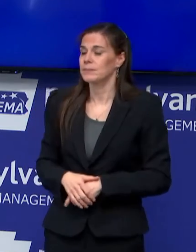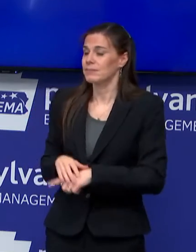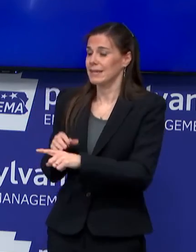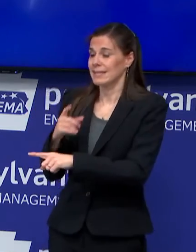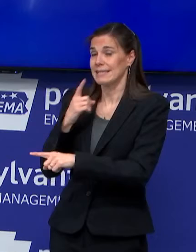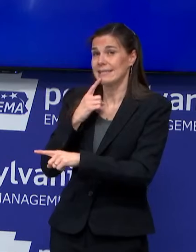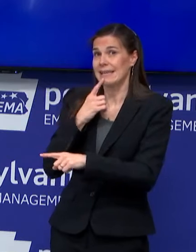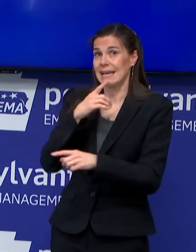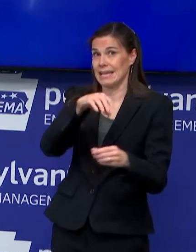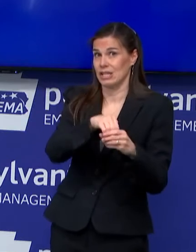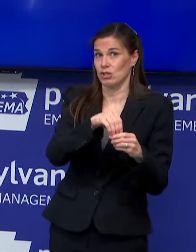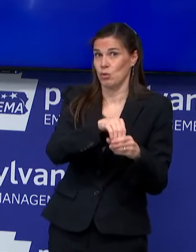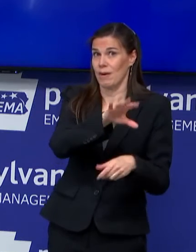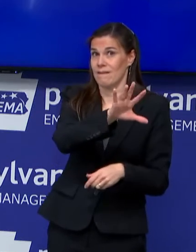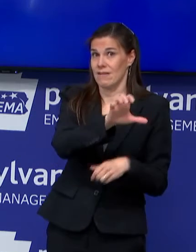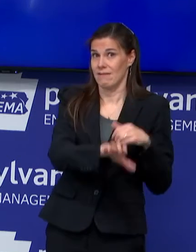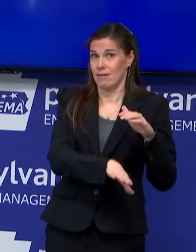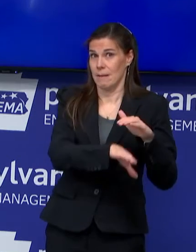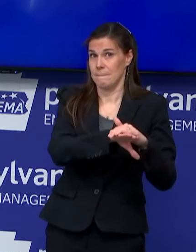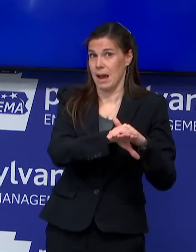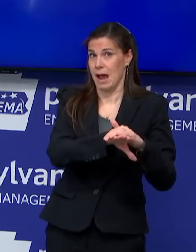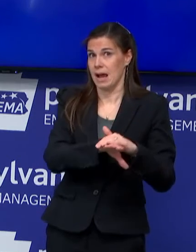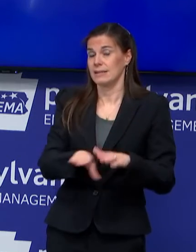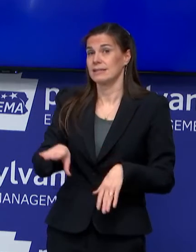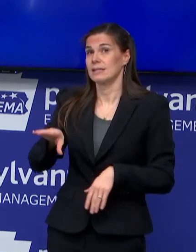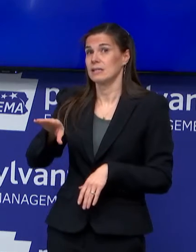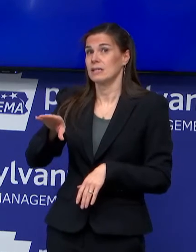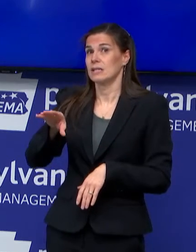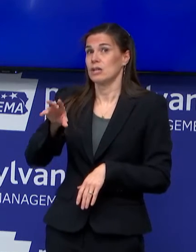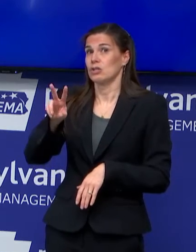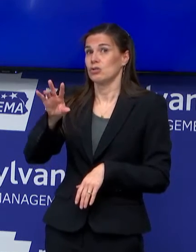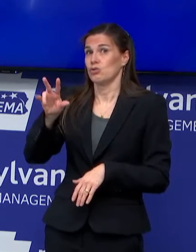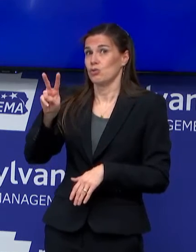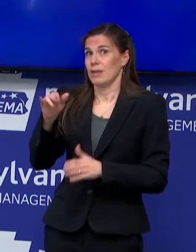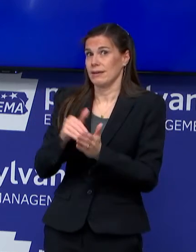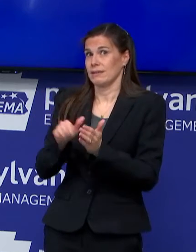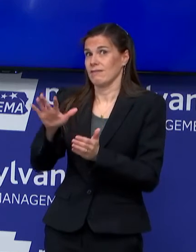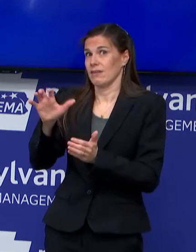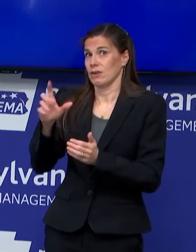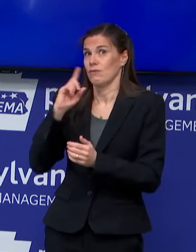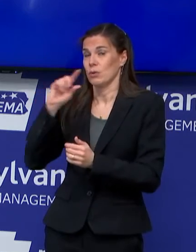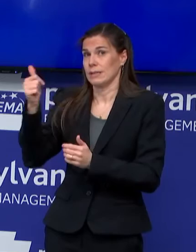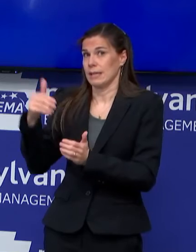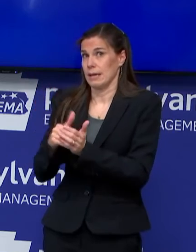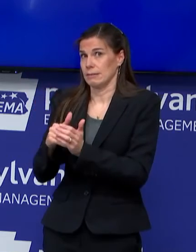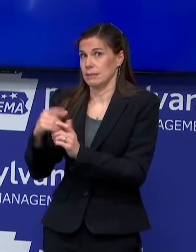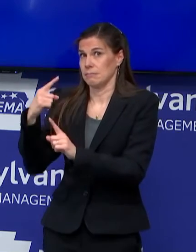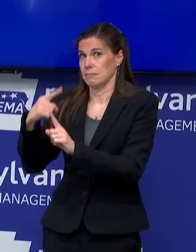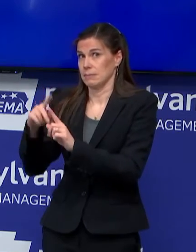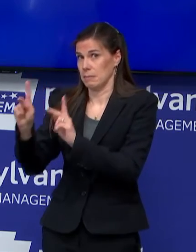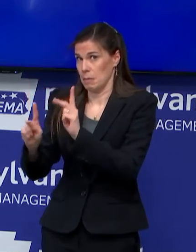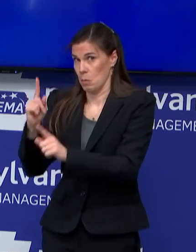500 max for indoor and 2,500 for 10,000 plus people. Okay.